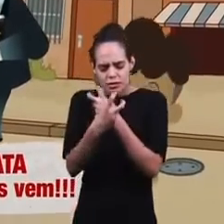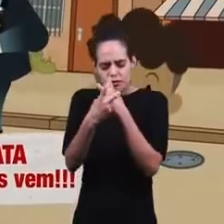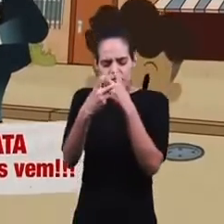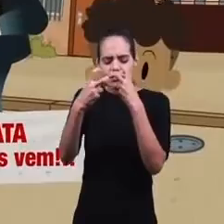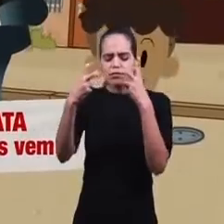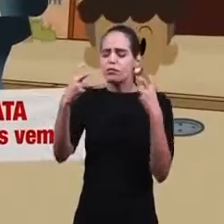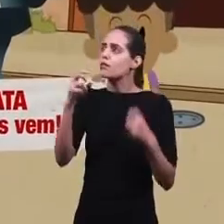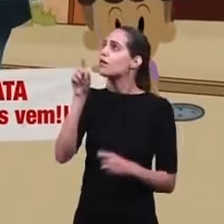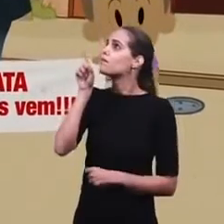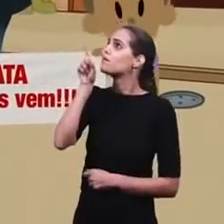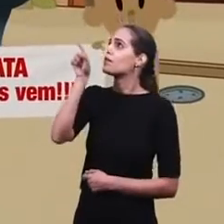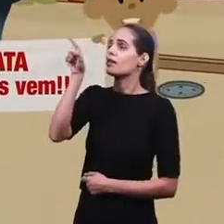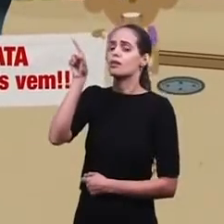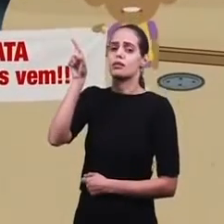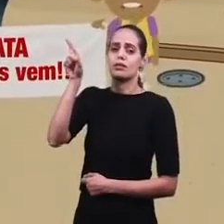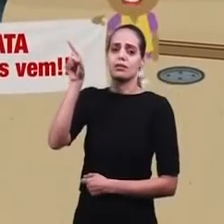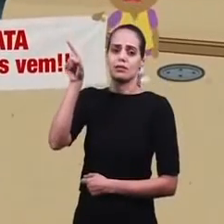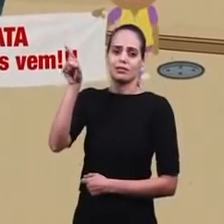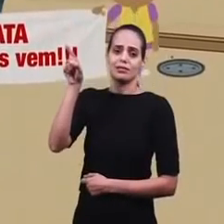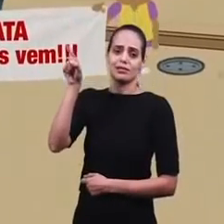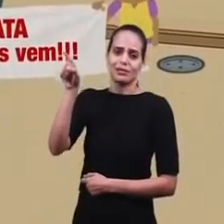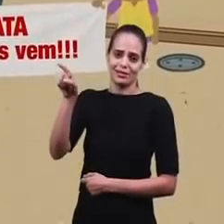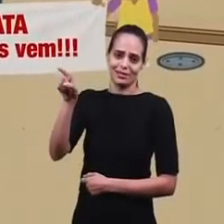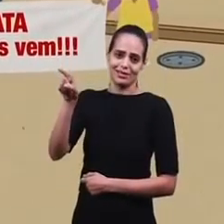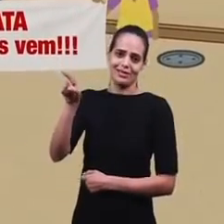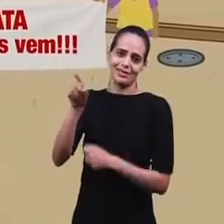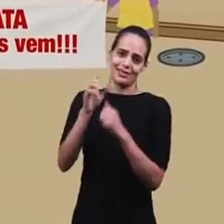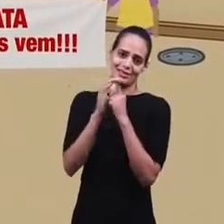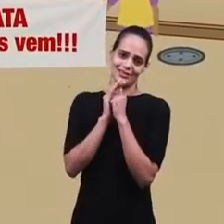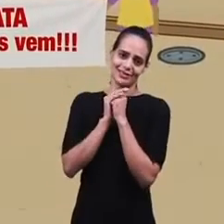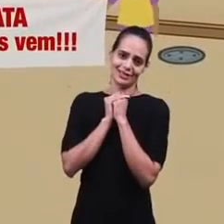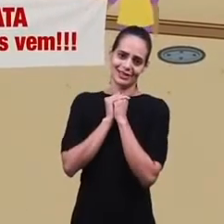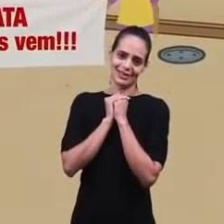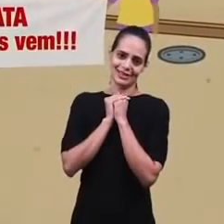invocai-o enquanto está perto.